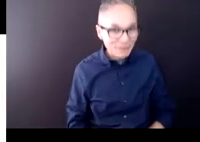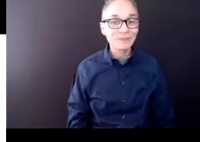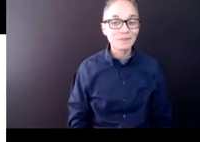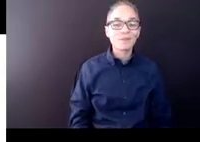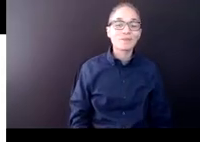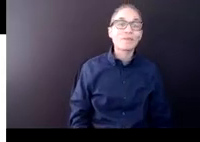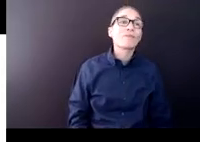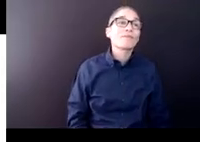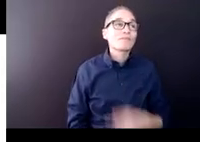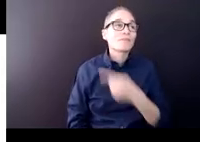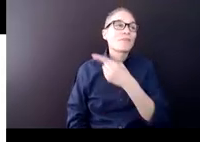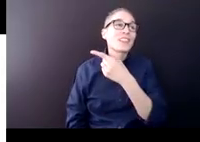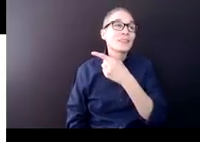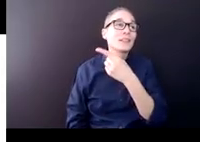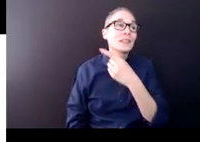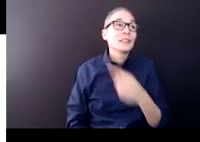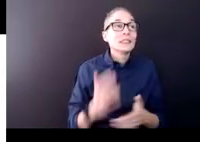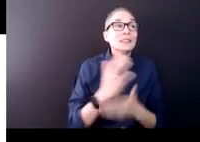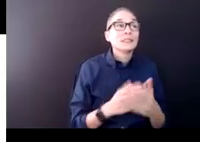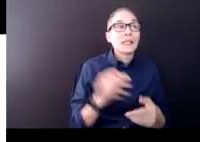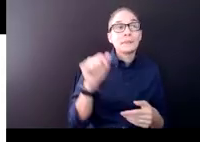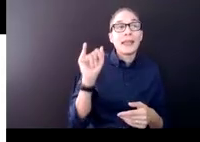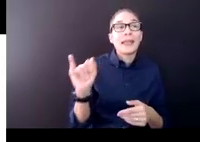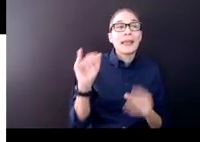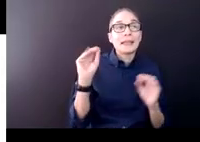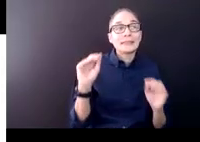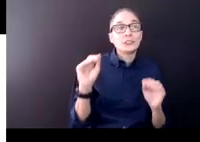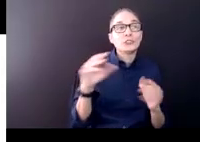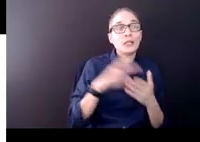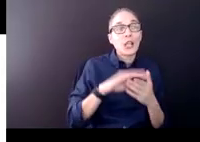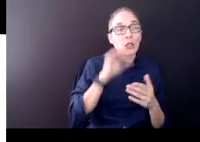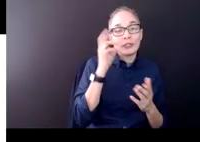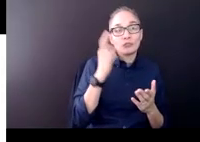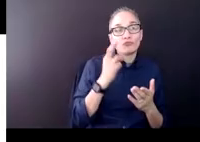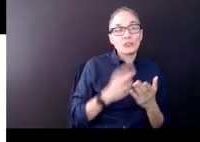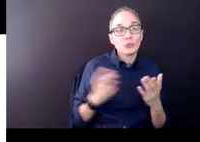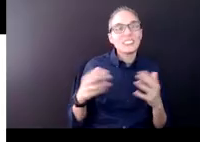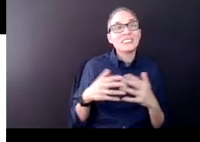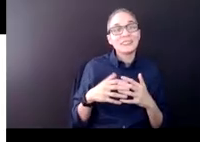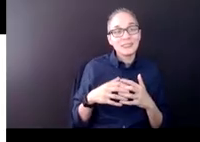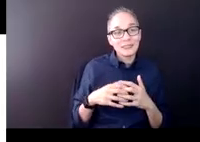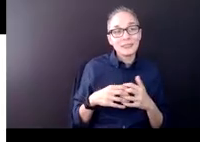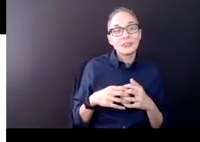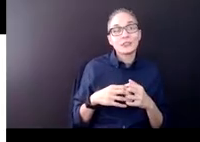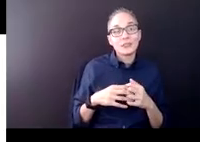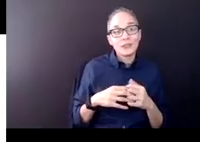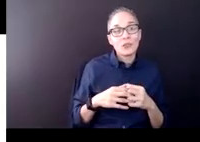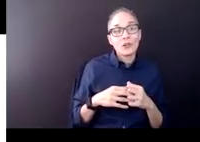Um, Here are some AI teaching and learning resources that I think are pretty great. So Brett Anders has a really fantastic YouTube